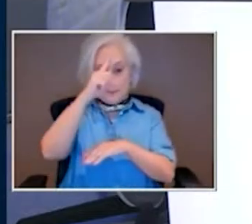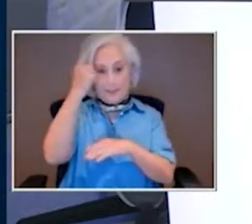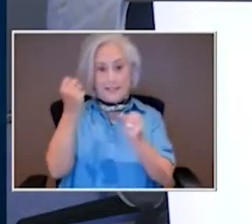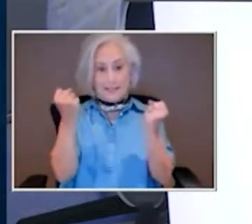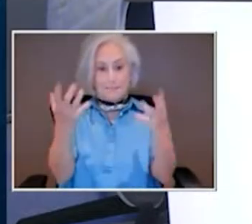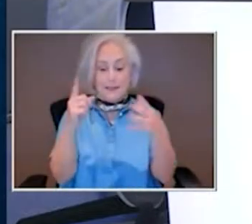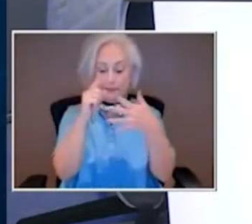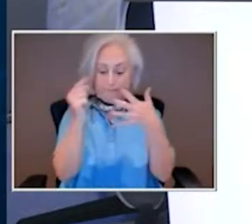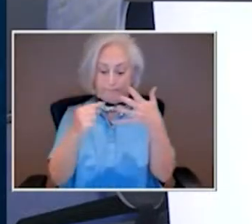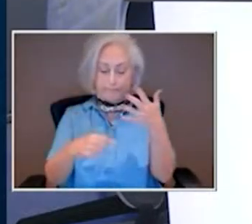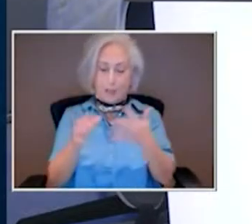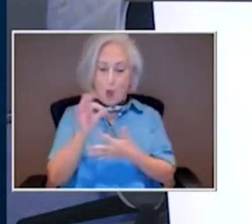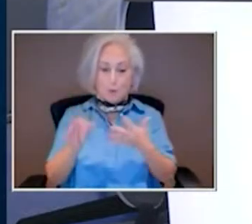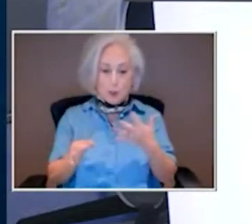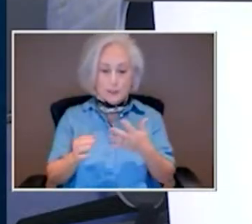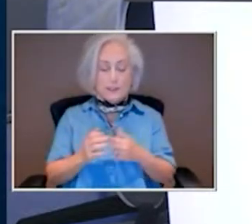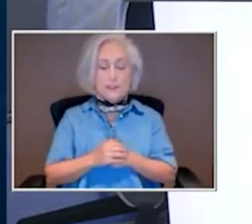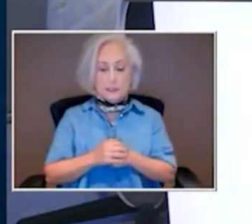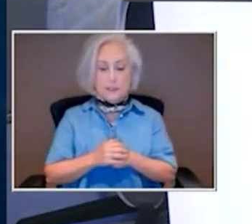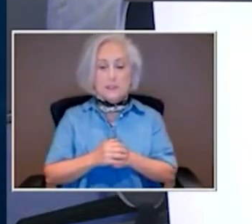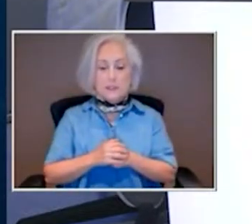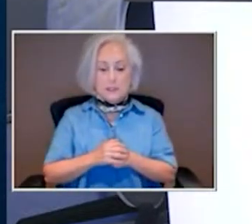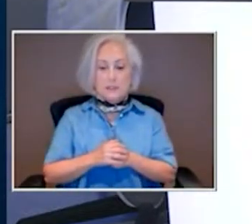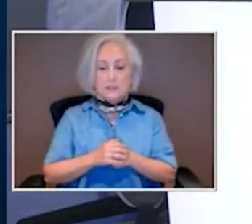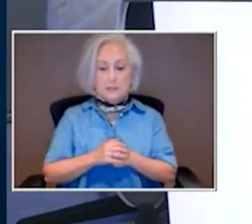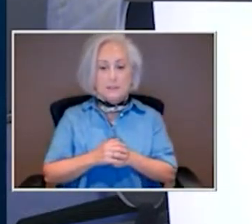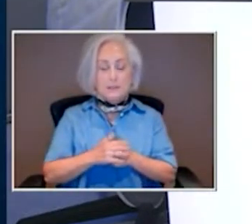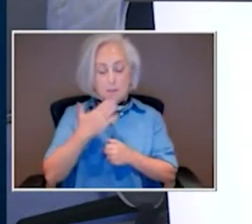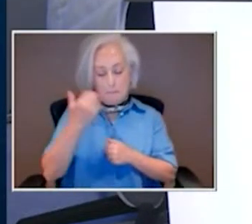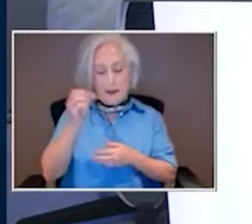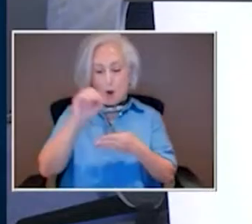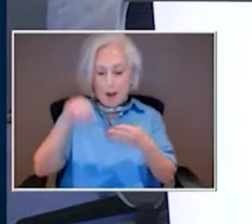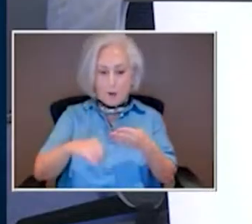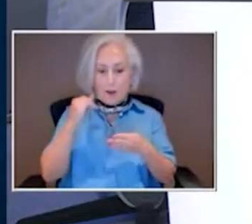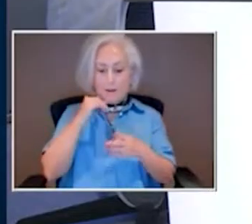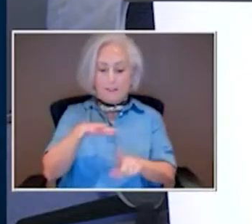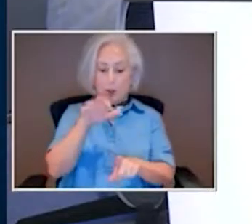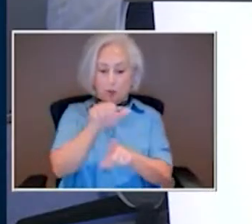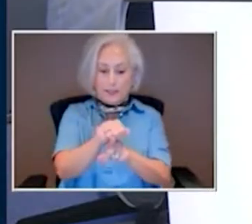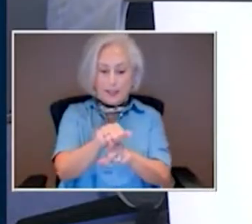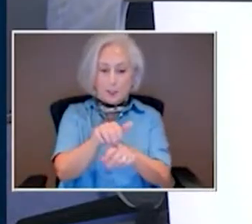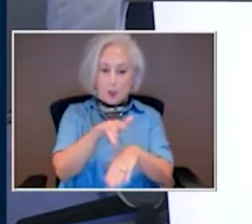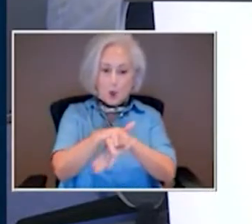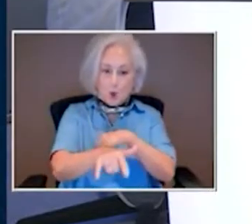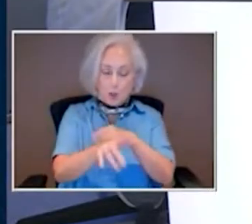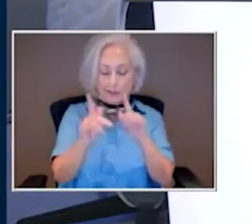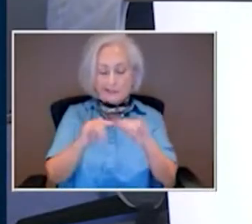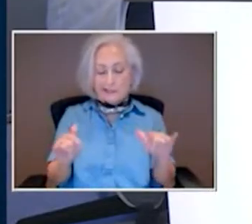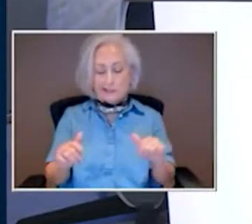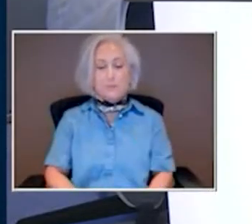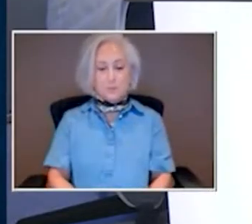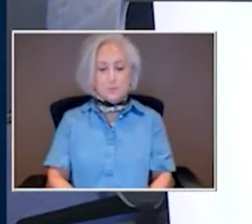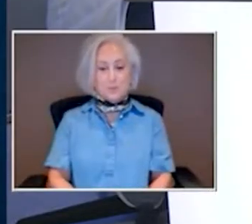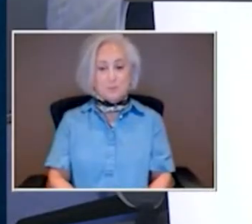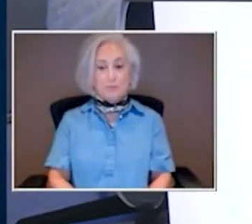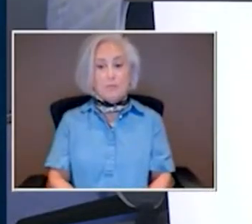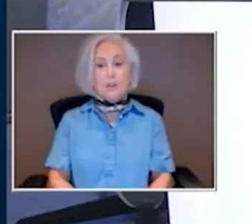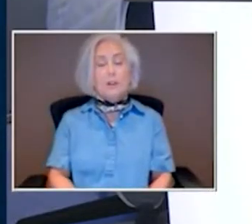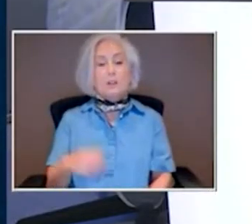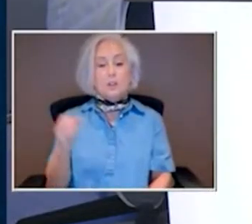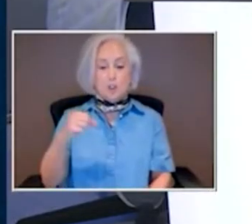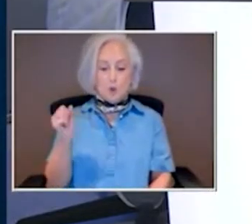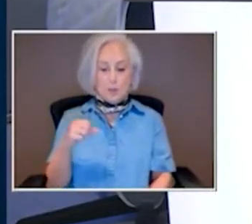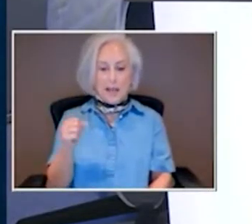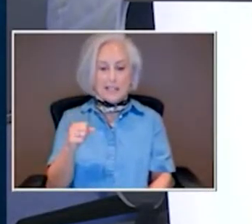and you can, there's, better outcomes when you catch it early, and so on and so forth. And so, yes, it was kind of an